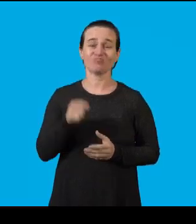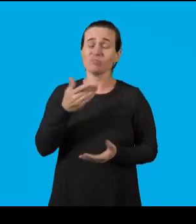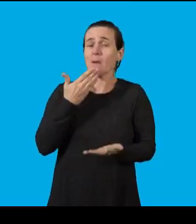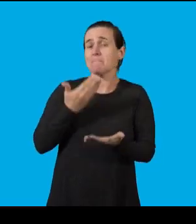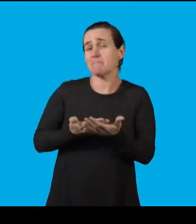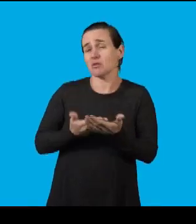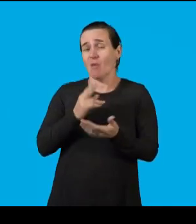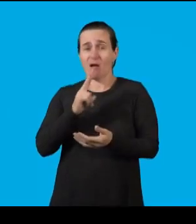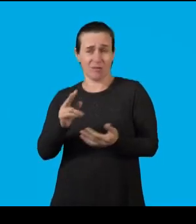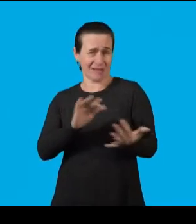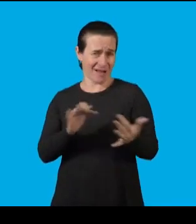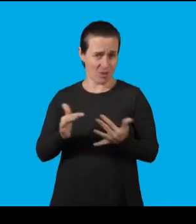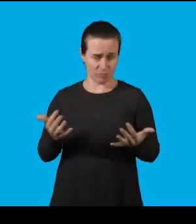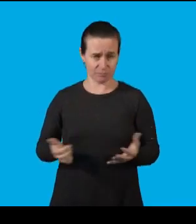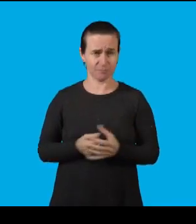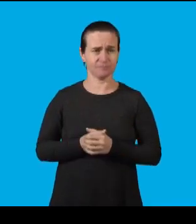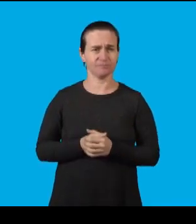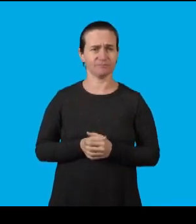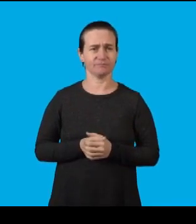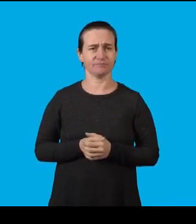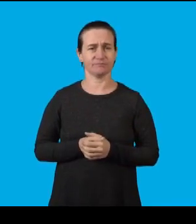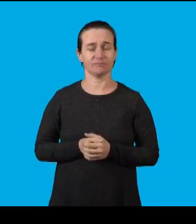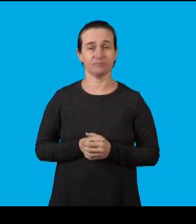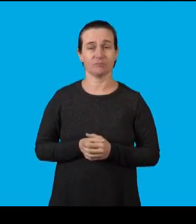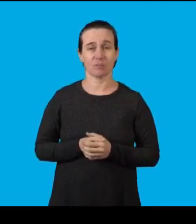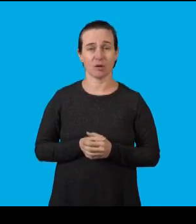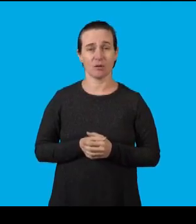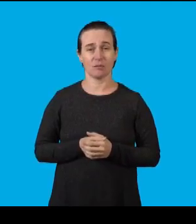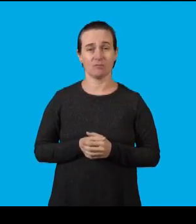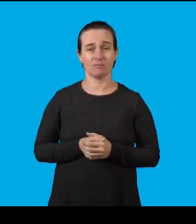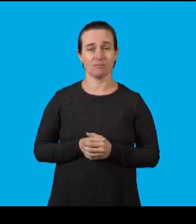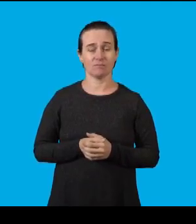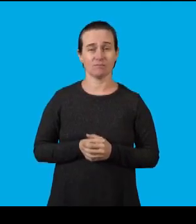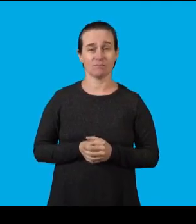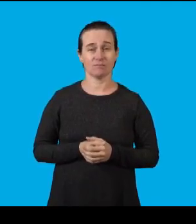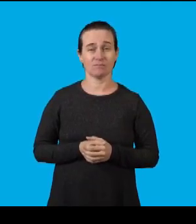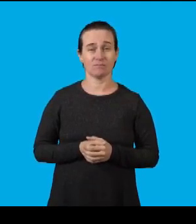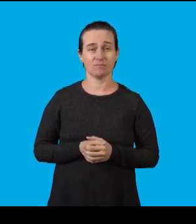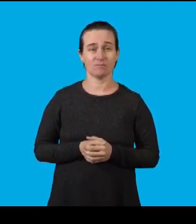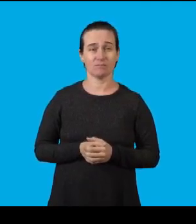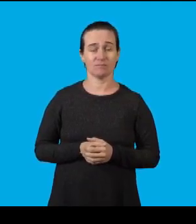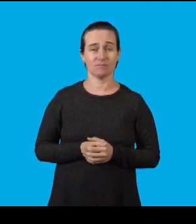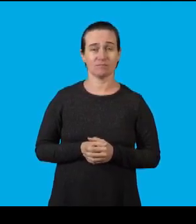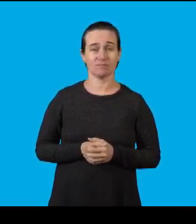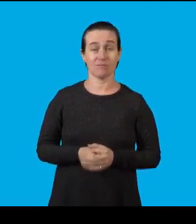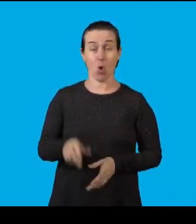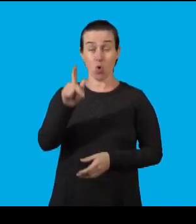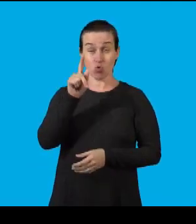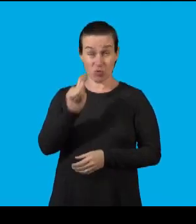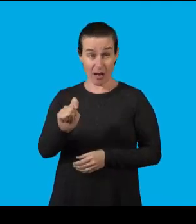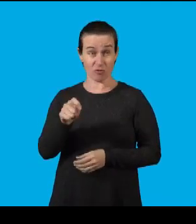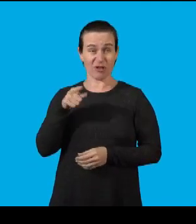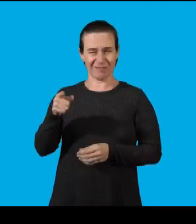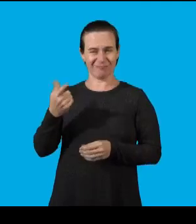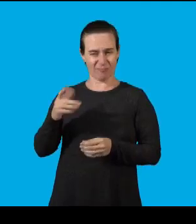a possible solution or response to that question. So it meant that, or Truman meant